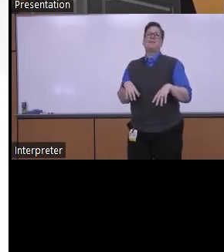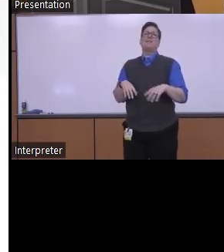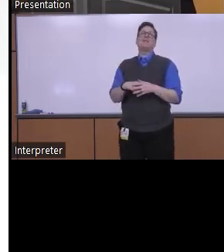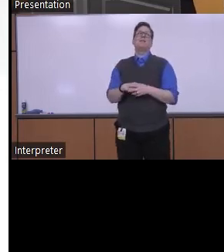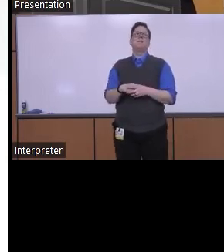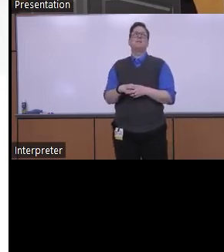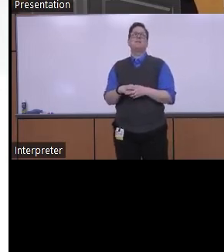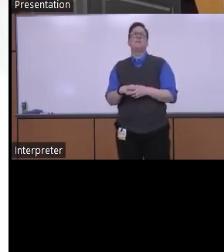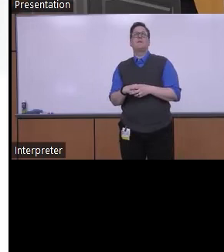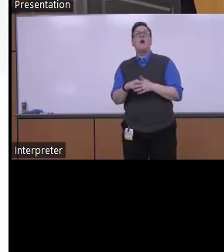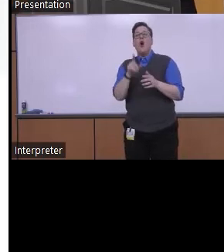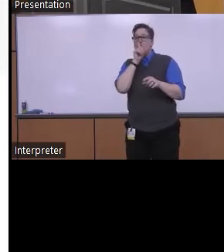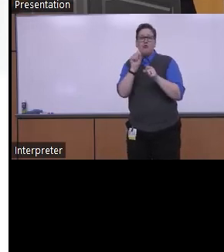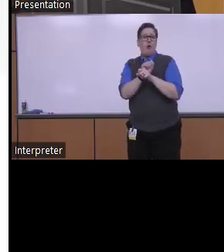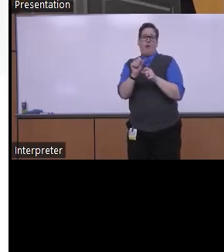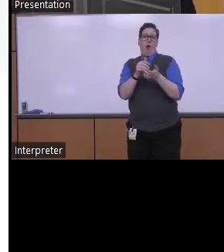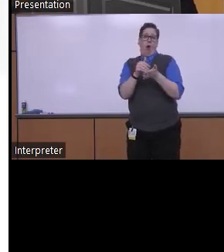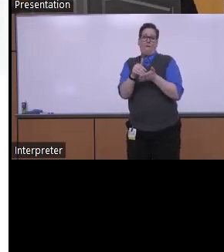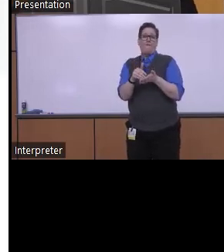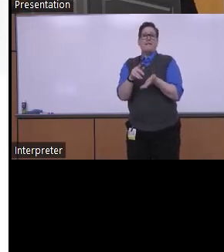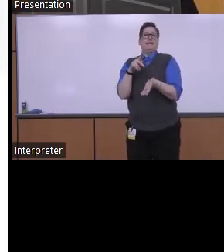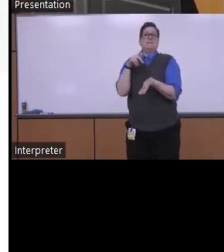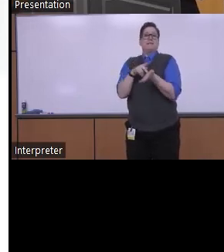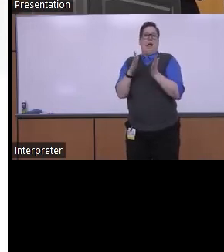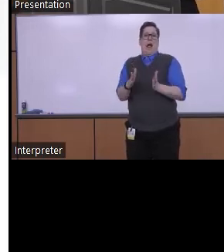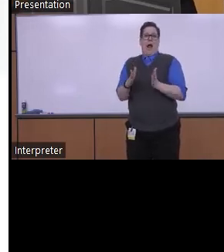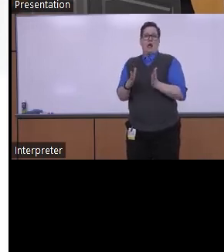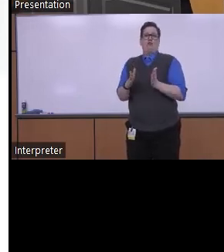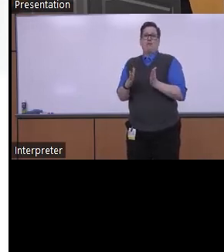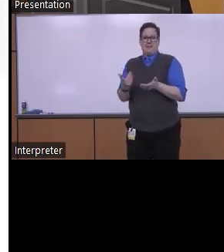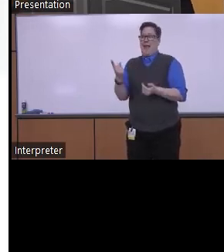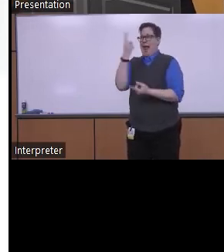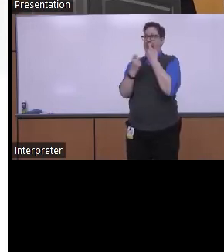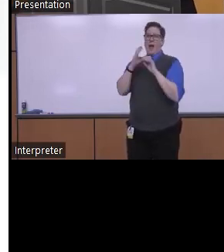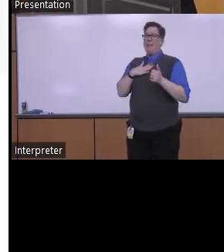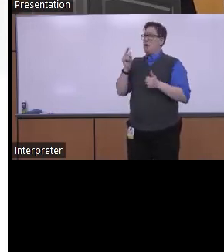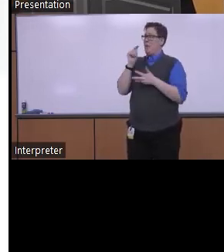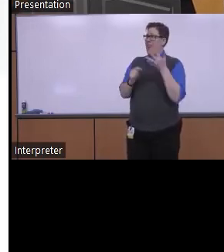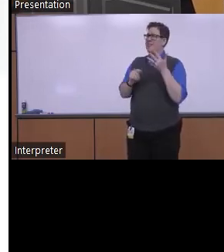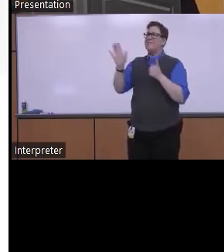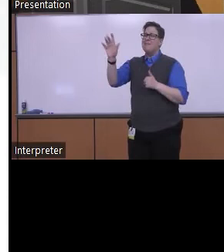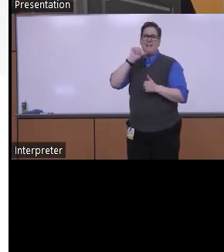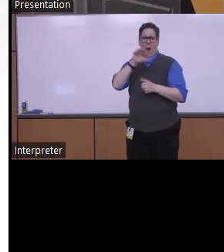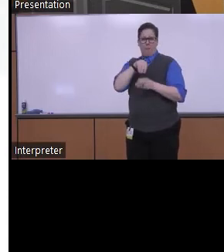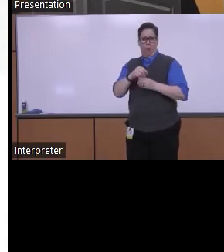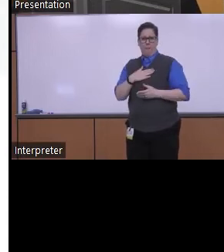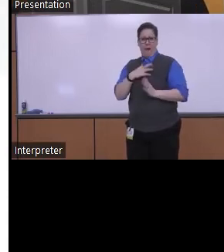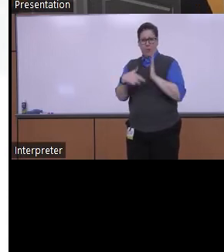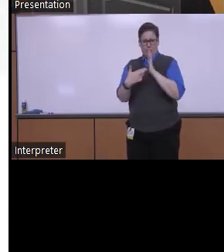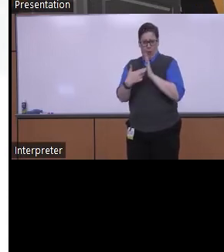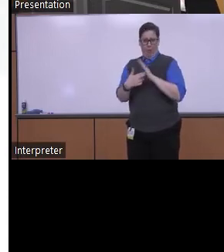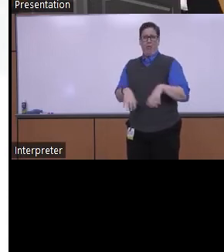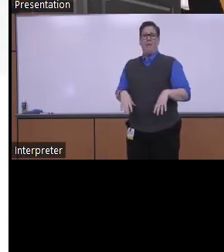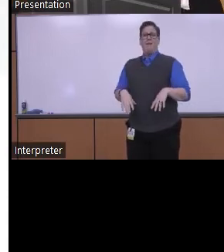ways, psychiatry has been called on to do things that psychiatry cannot do or is not supposed to do. And instead of kind of shifting